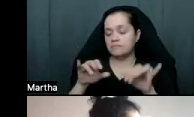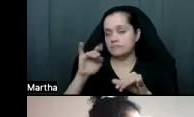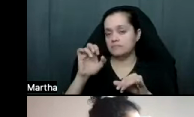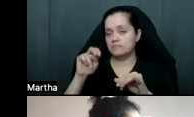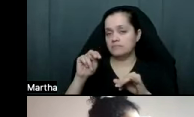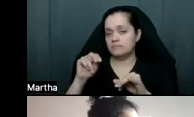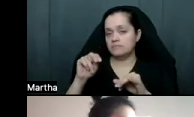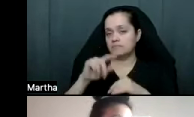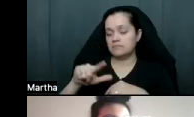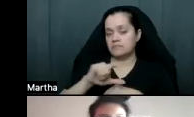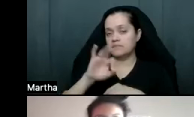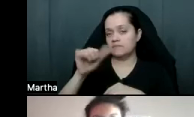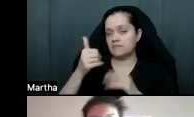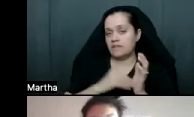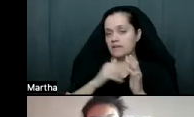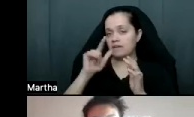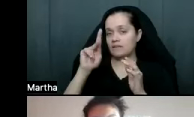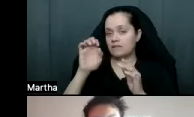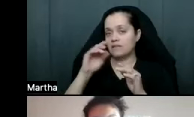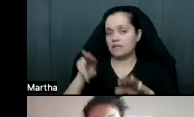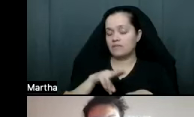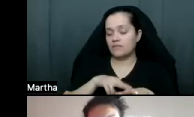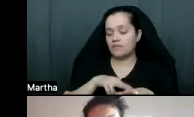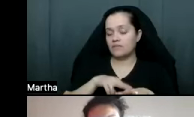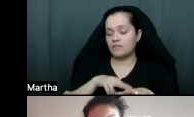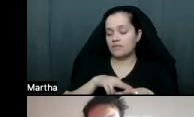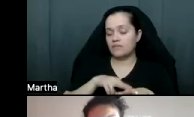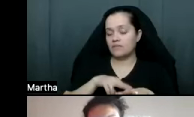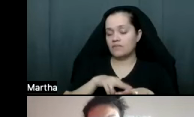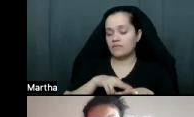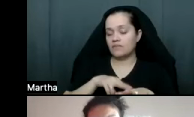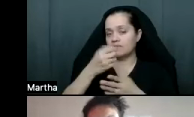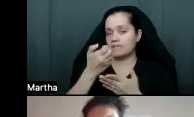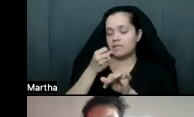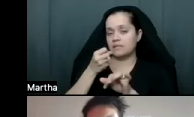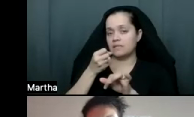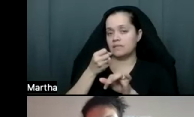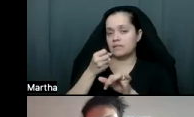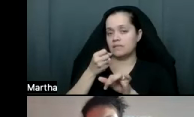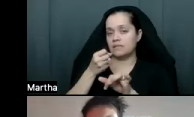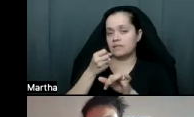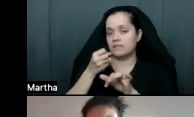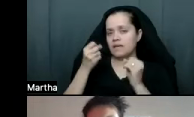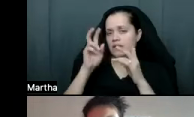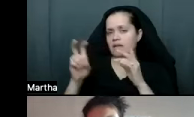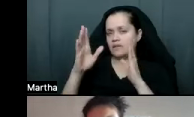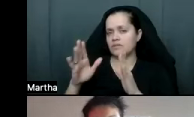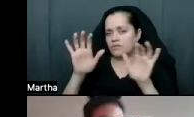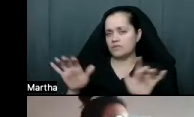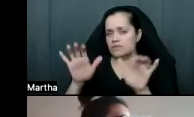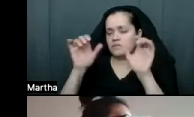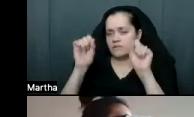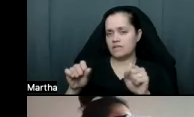10,000 lakes. And of course, this has an economic impact in that a lot of tourist activity can be with